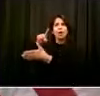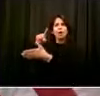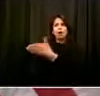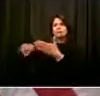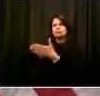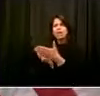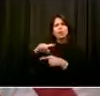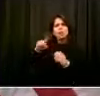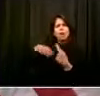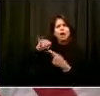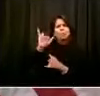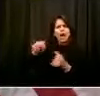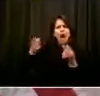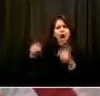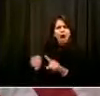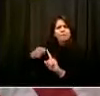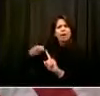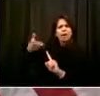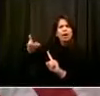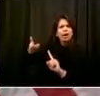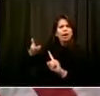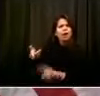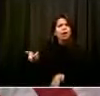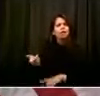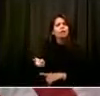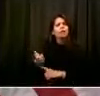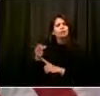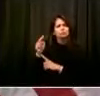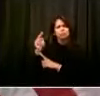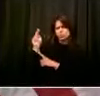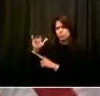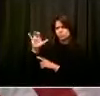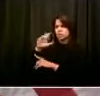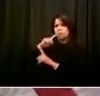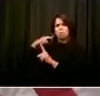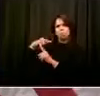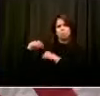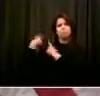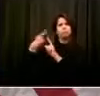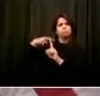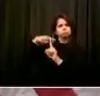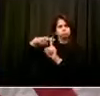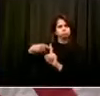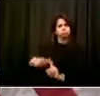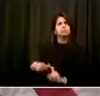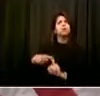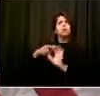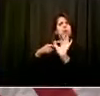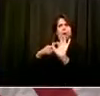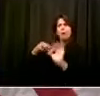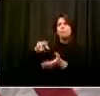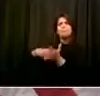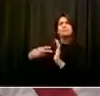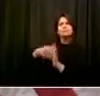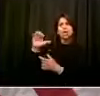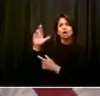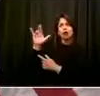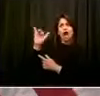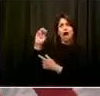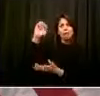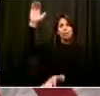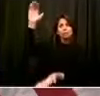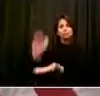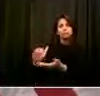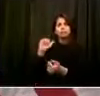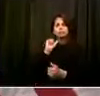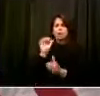violent crime increases to this extent, that the political support for